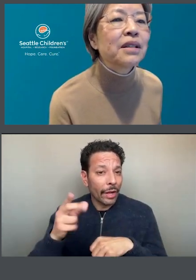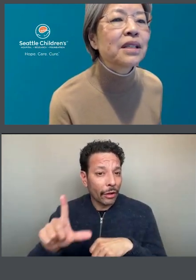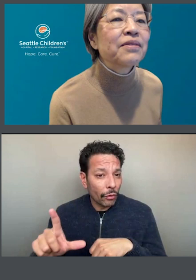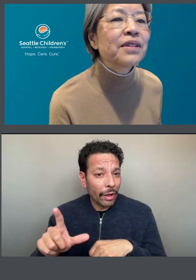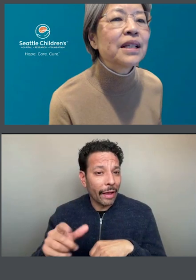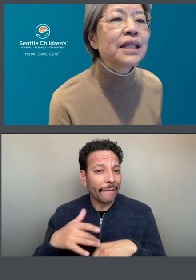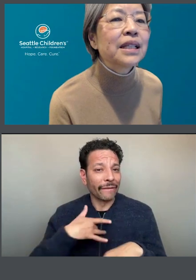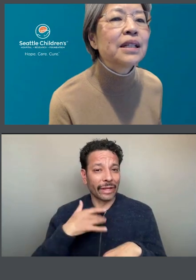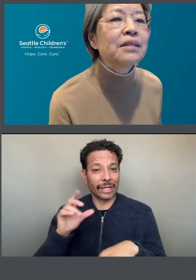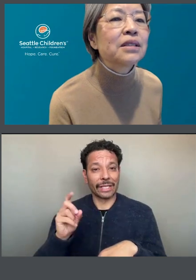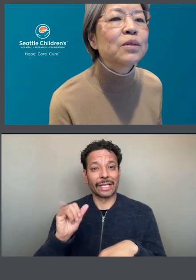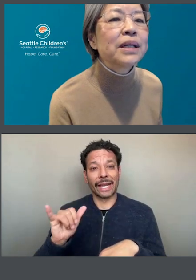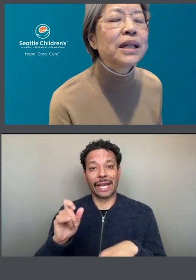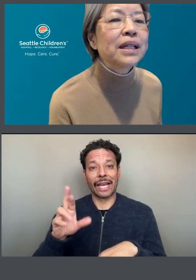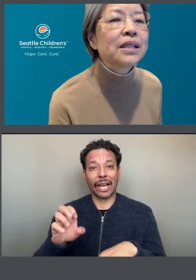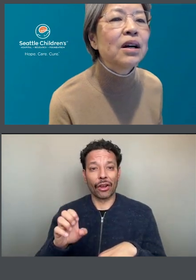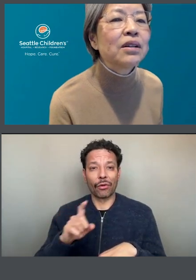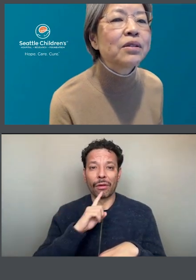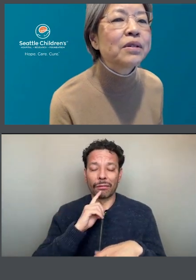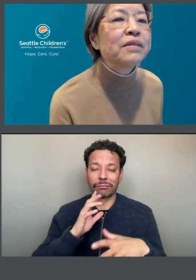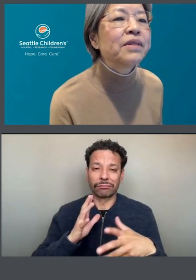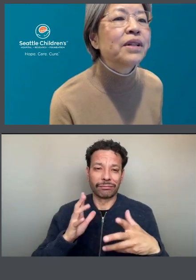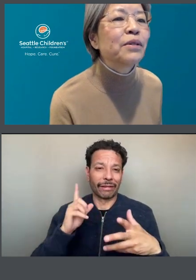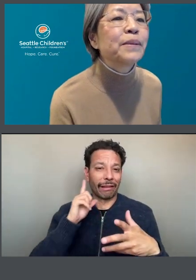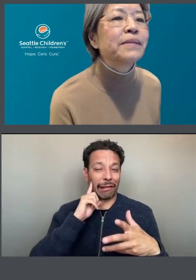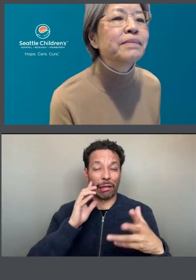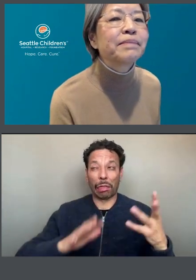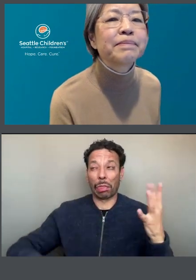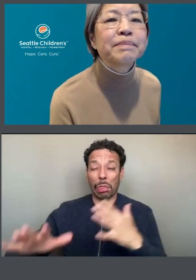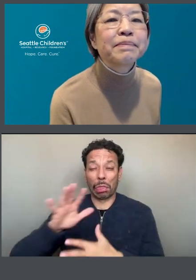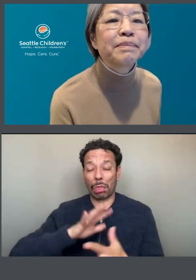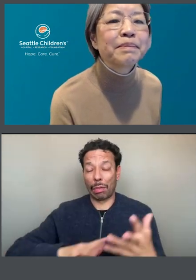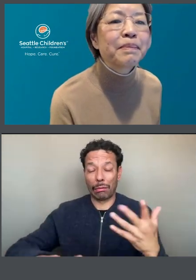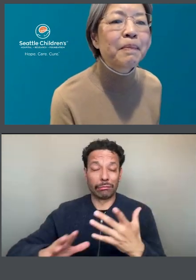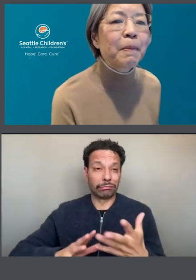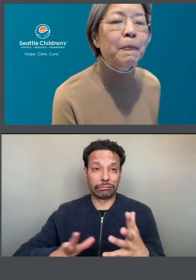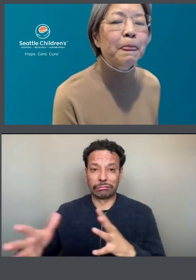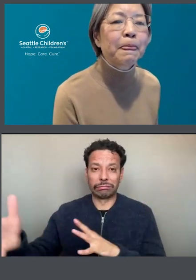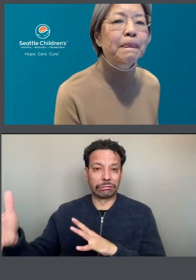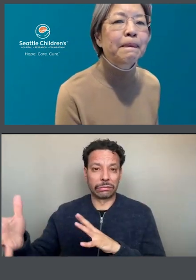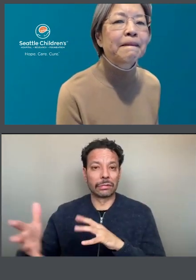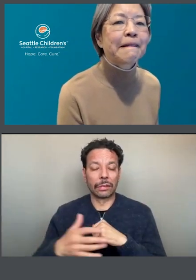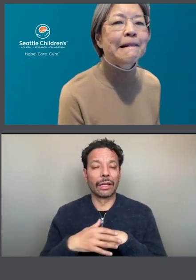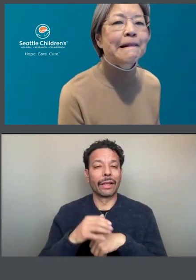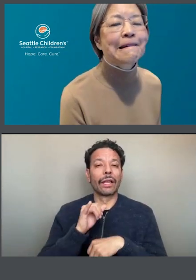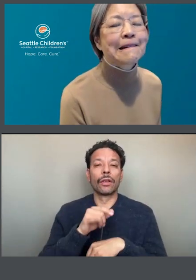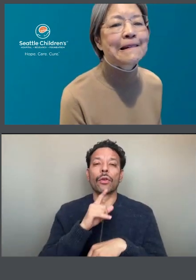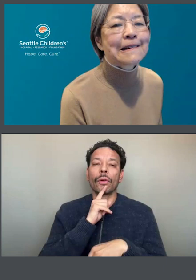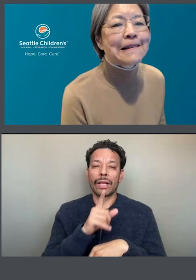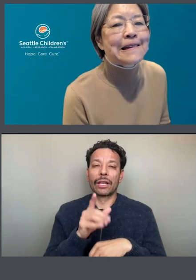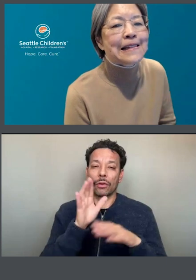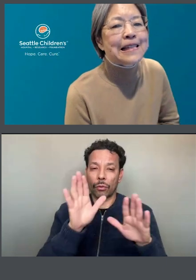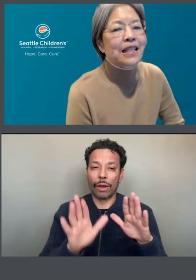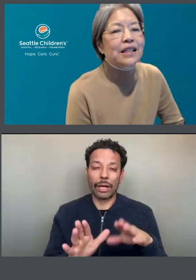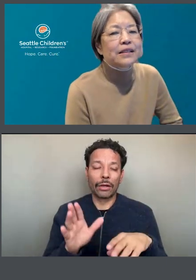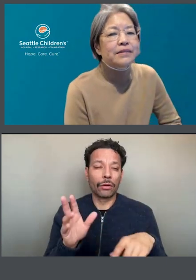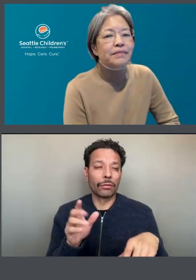hearing loss? I feel like daycare is quite a hectic auditory environment. Yeah, that's a great question.